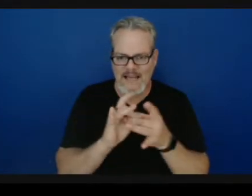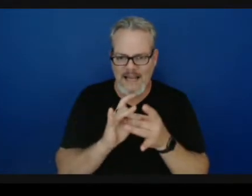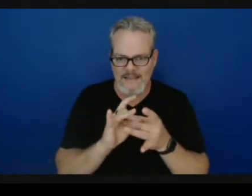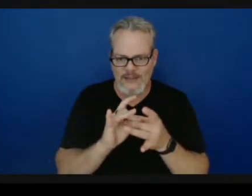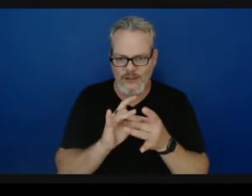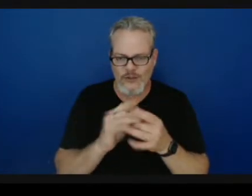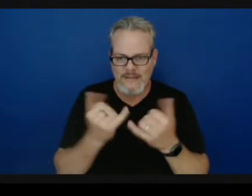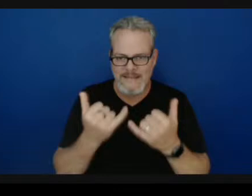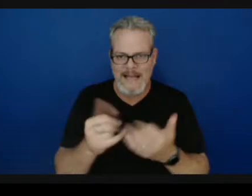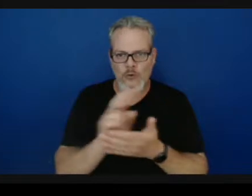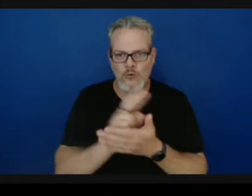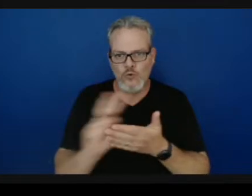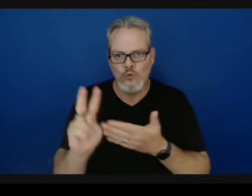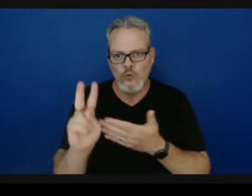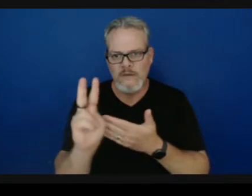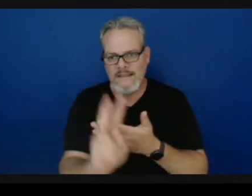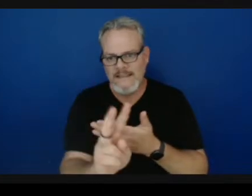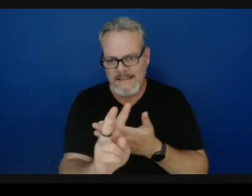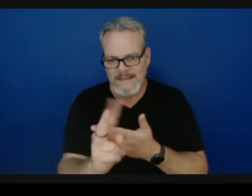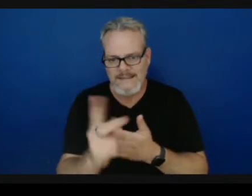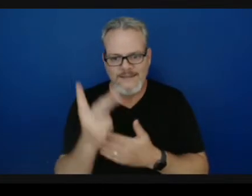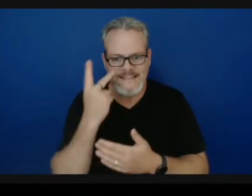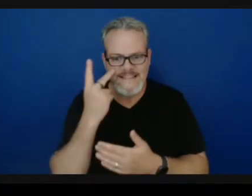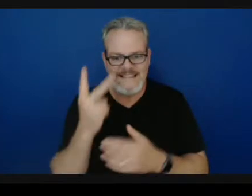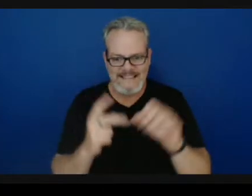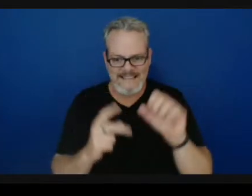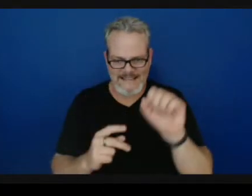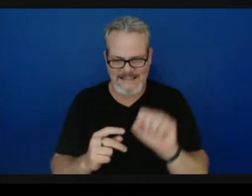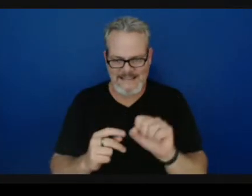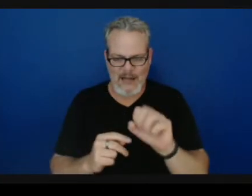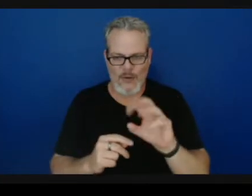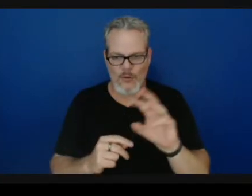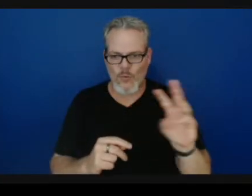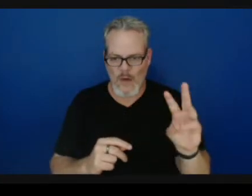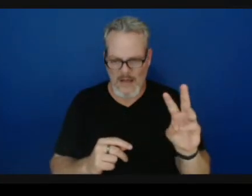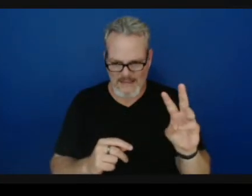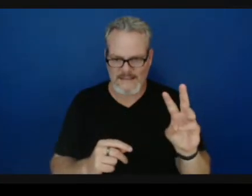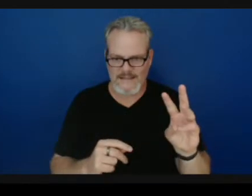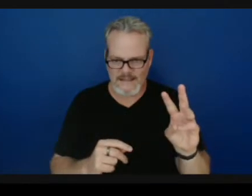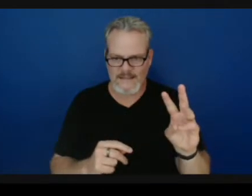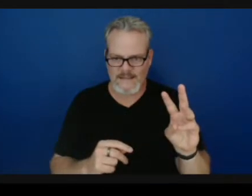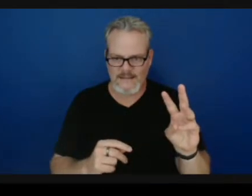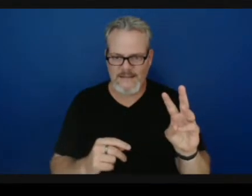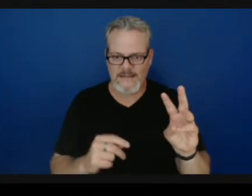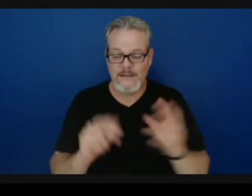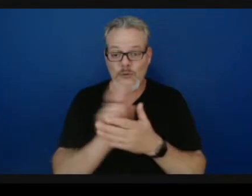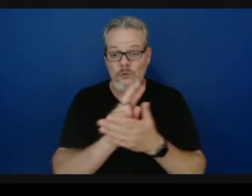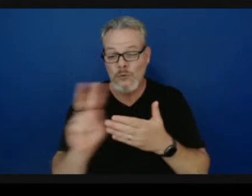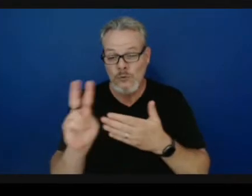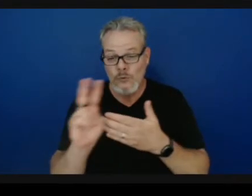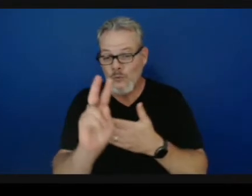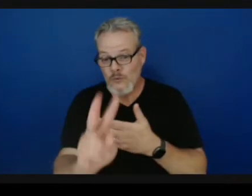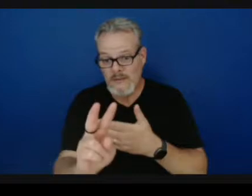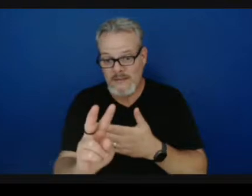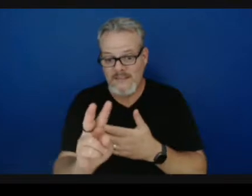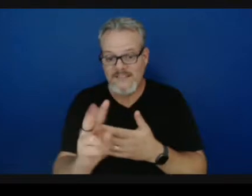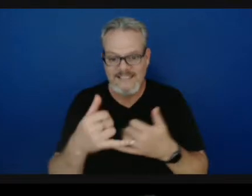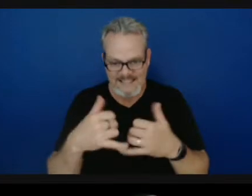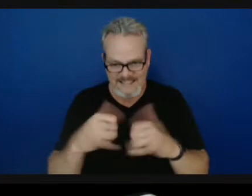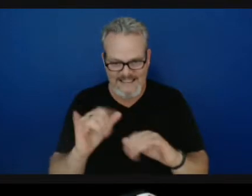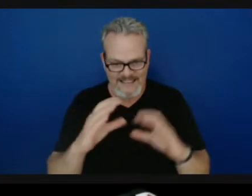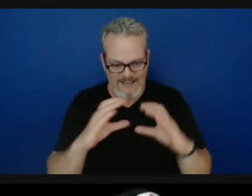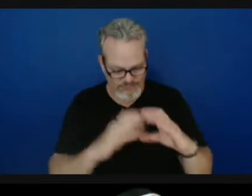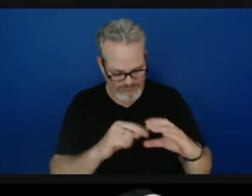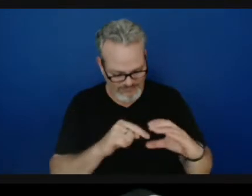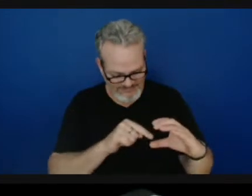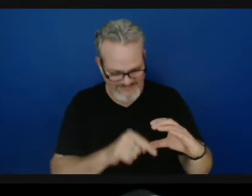another 2 weeks, southwest rift connector for sure there. Next 2 weeks, oh, it's still down there.